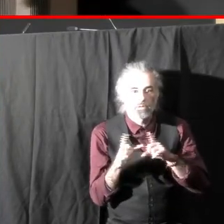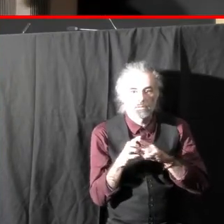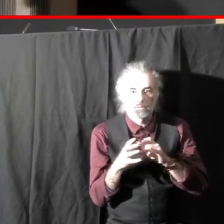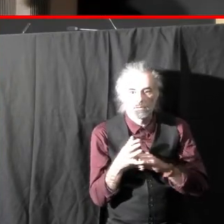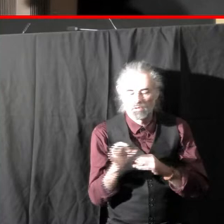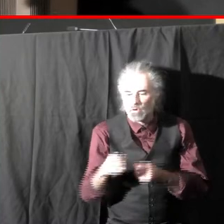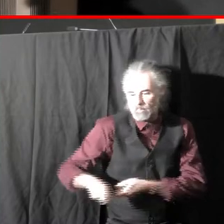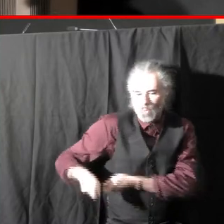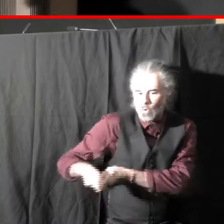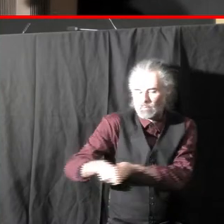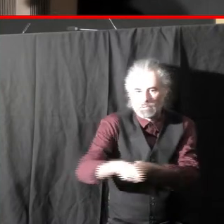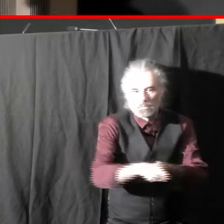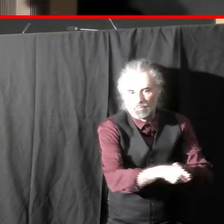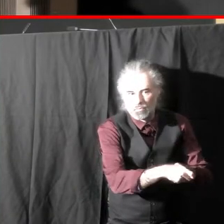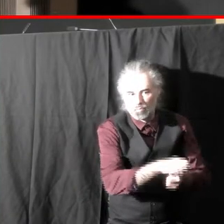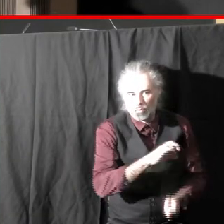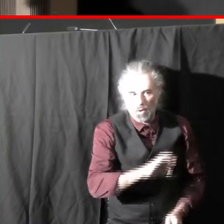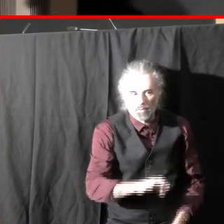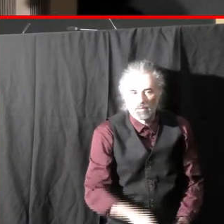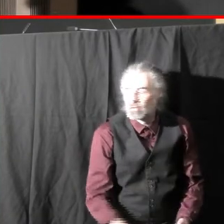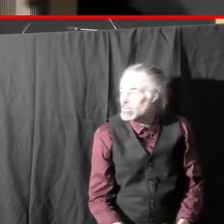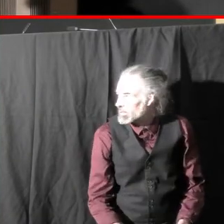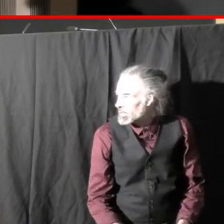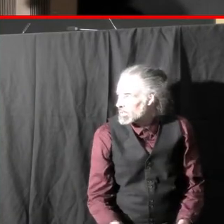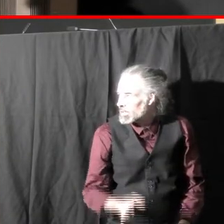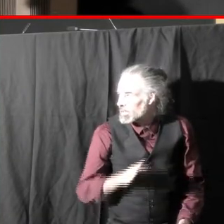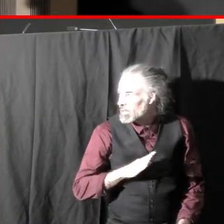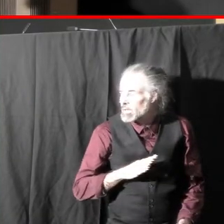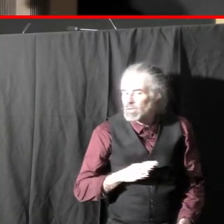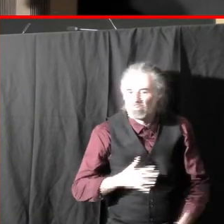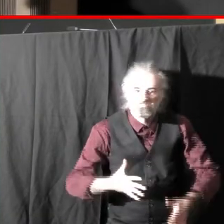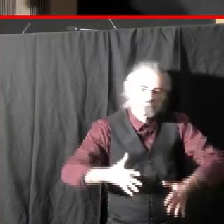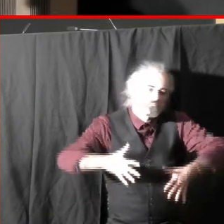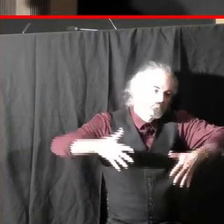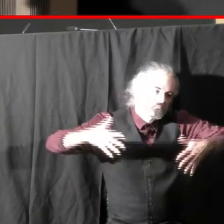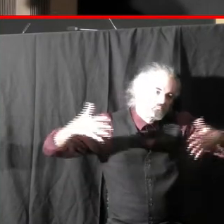portable. All right, then. You need to have a big...